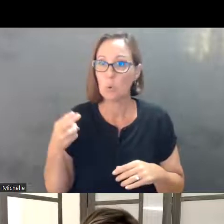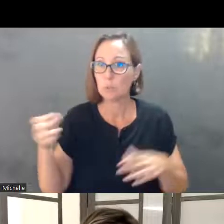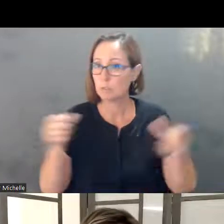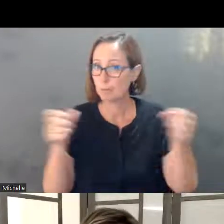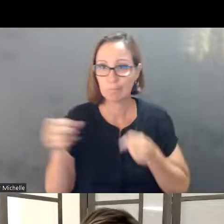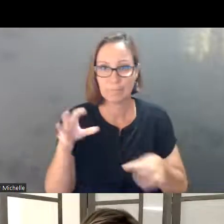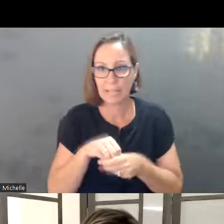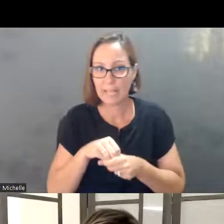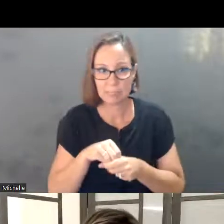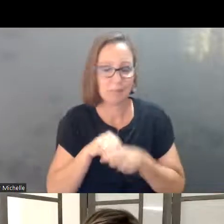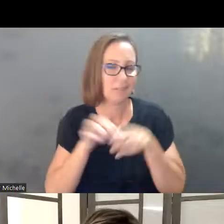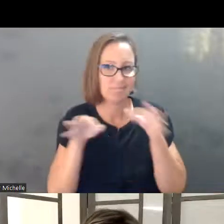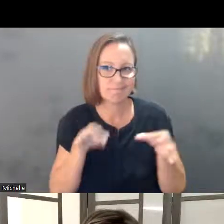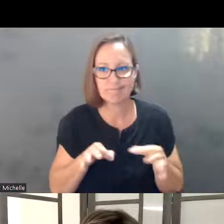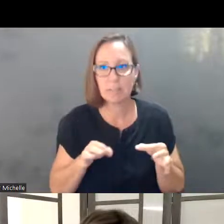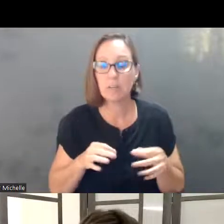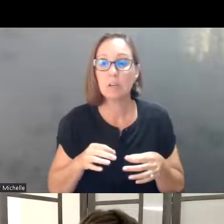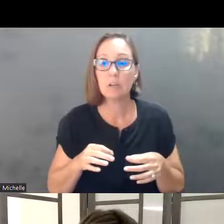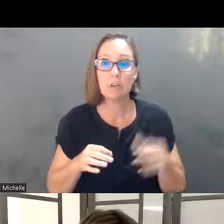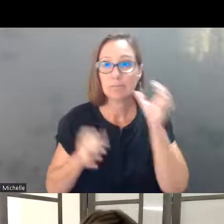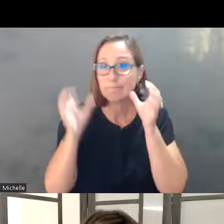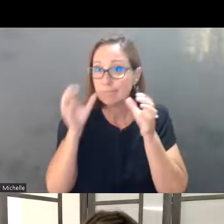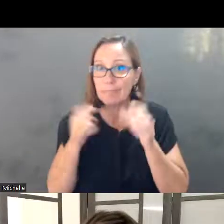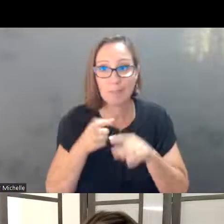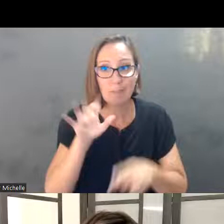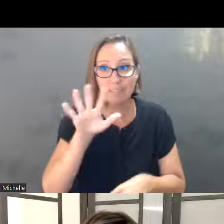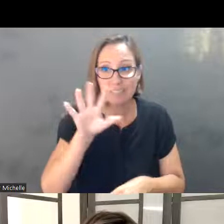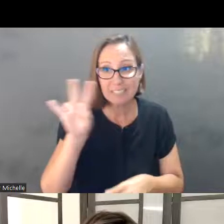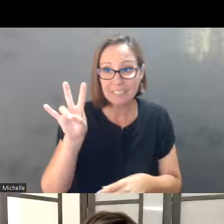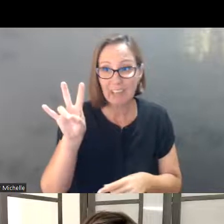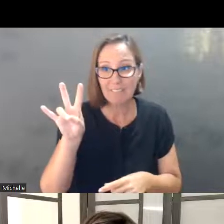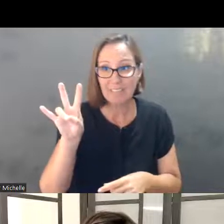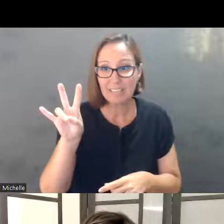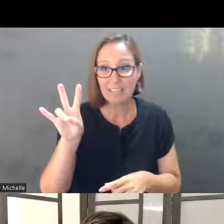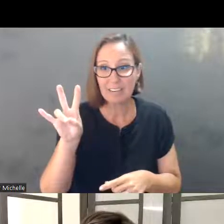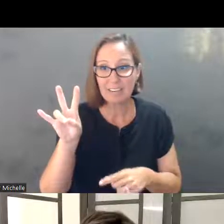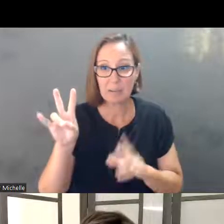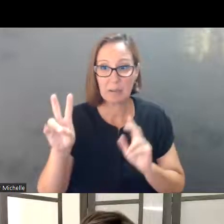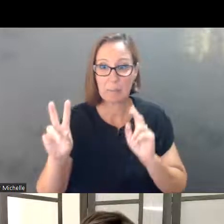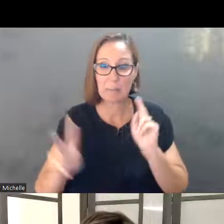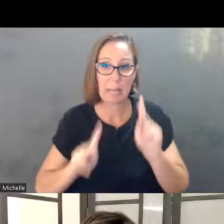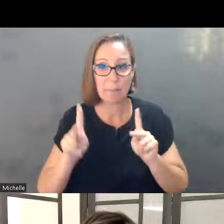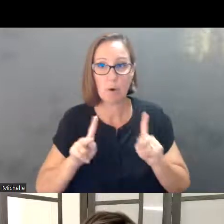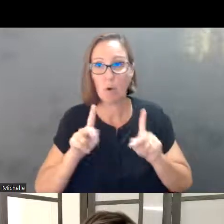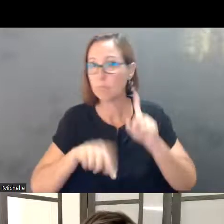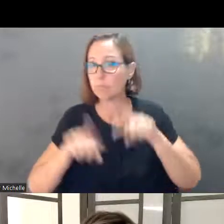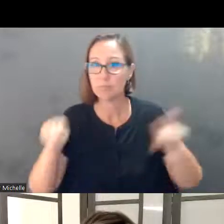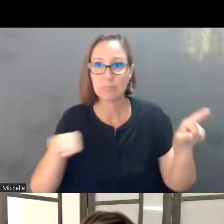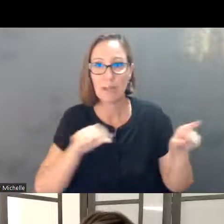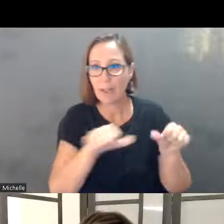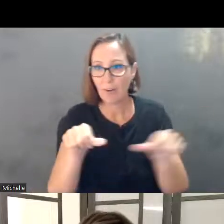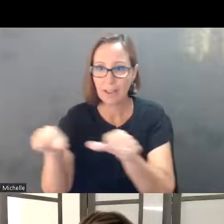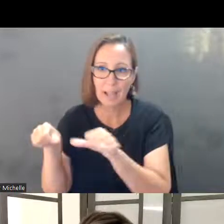we heard from 57 voices in a variety of areas. So if you look